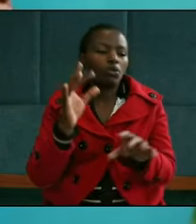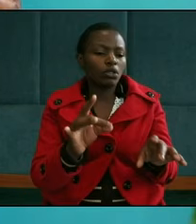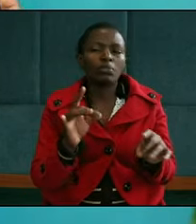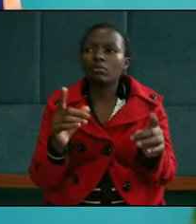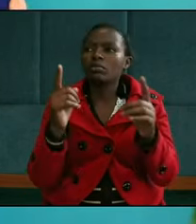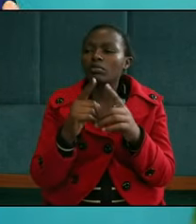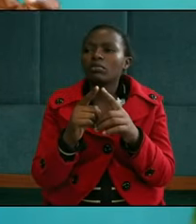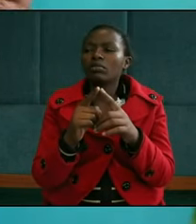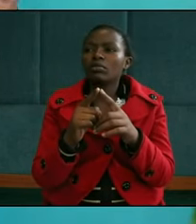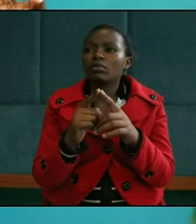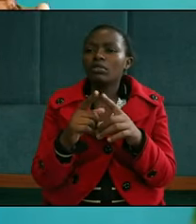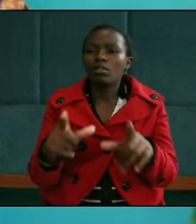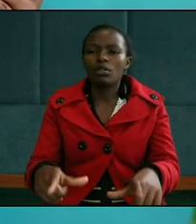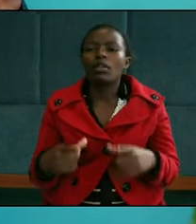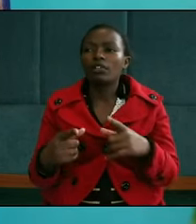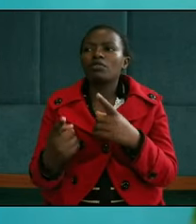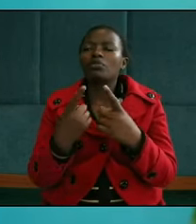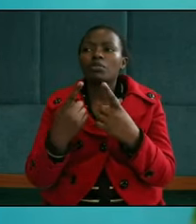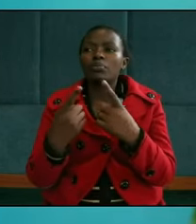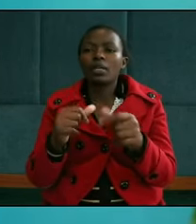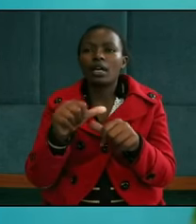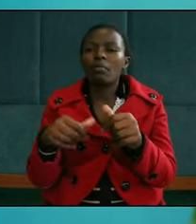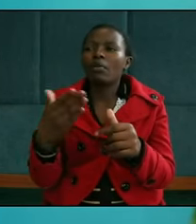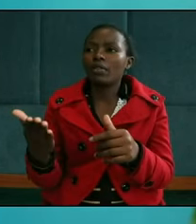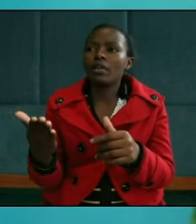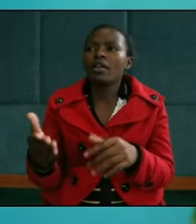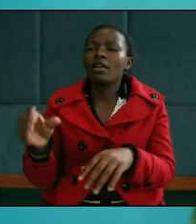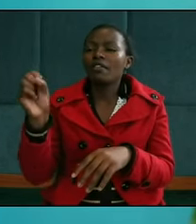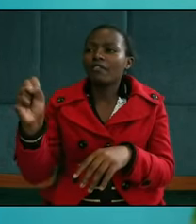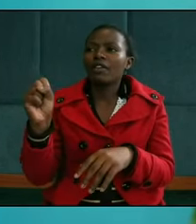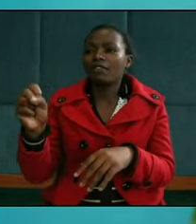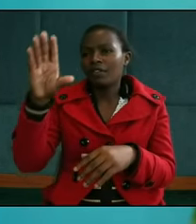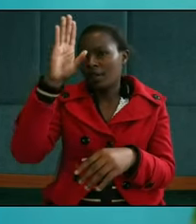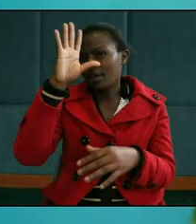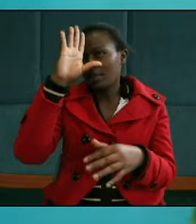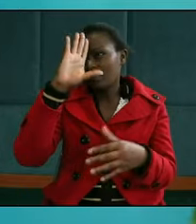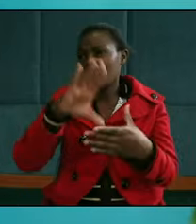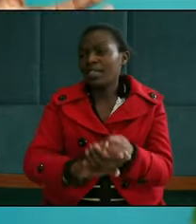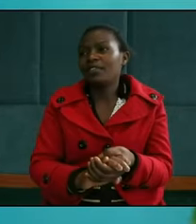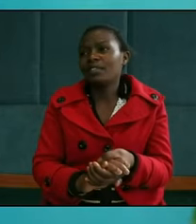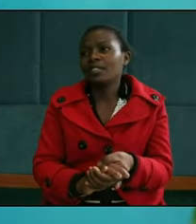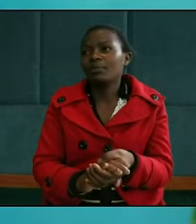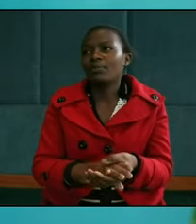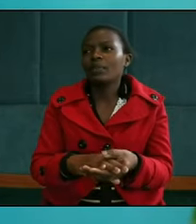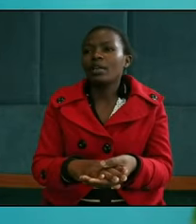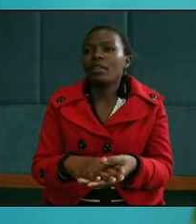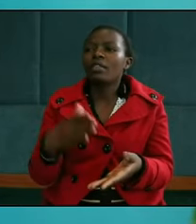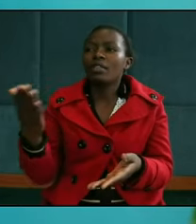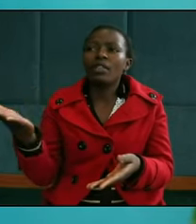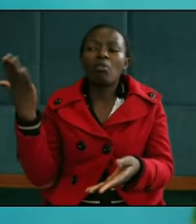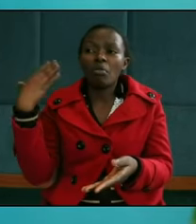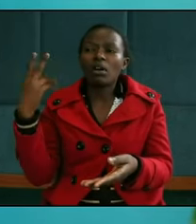to proclaim five fundamental beliefs. There are 28, but of